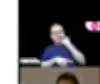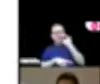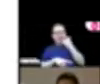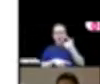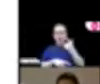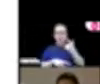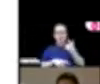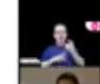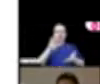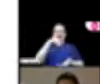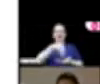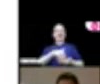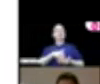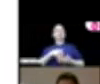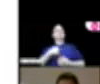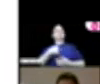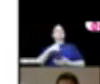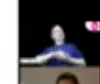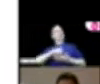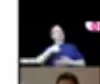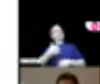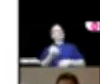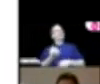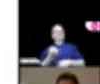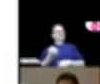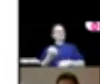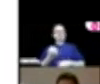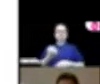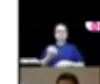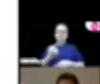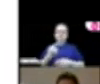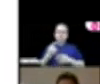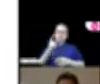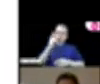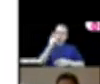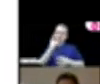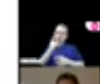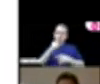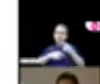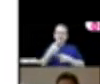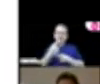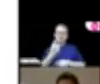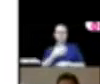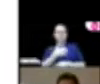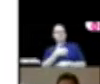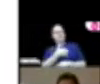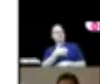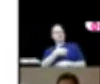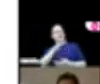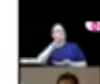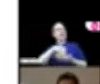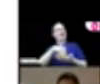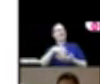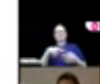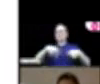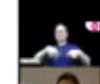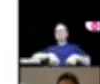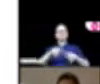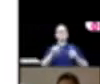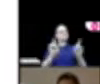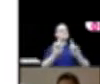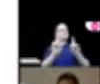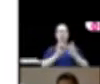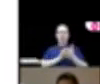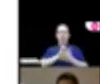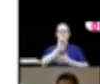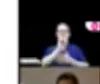rights. You are in fear. You came in this country, you have your own traumatic experience, and then you get